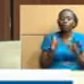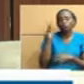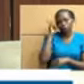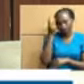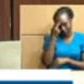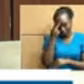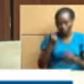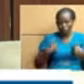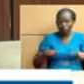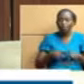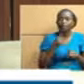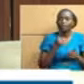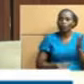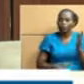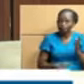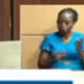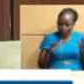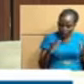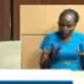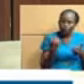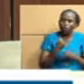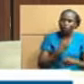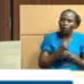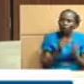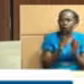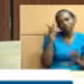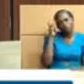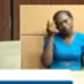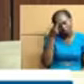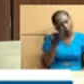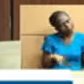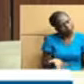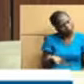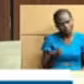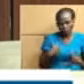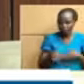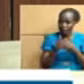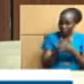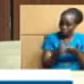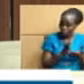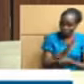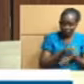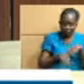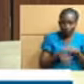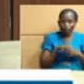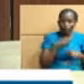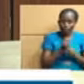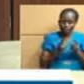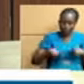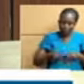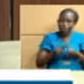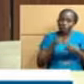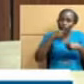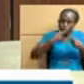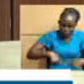we are saying, how are you going to do this without a policy? And we spearheaded this. It did not create us, we created it. And that is